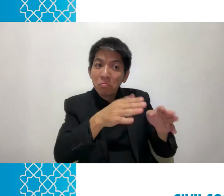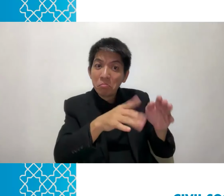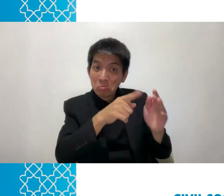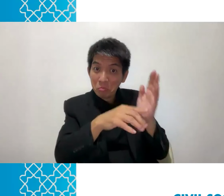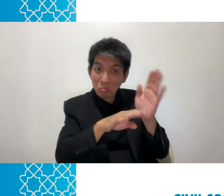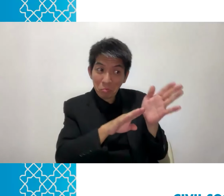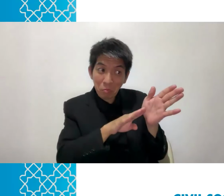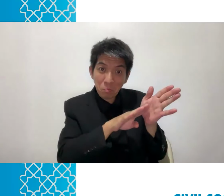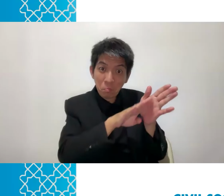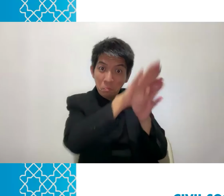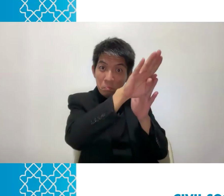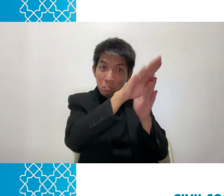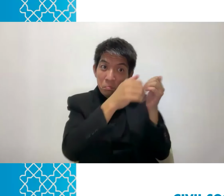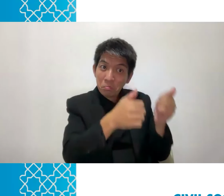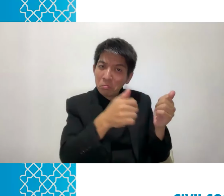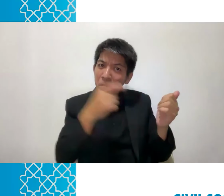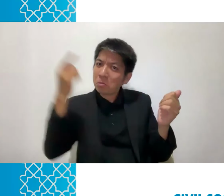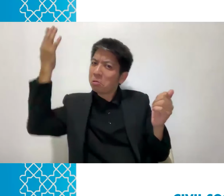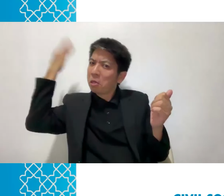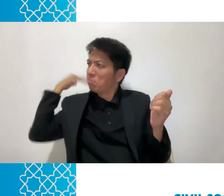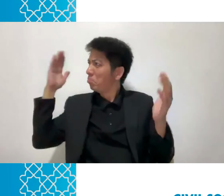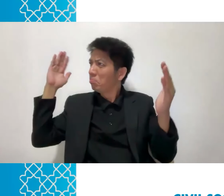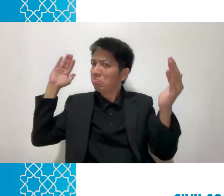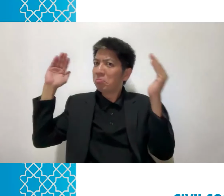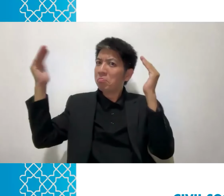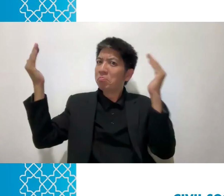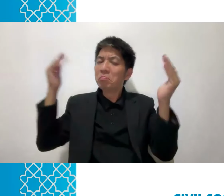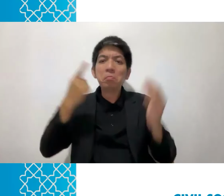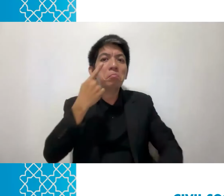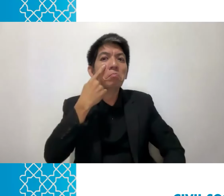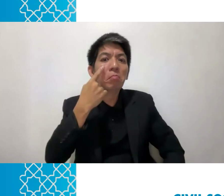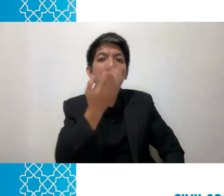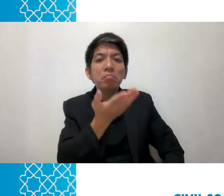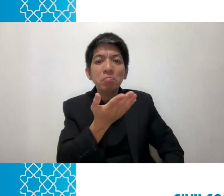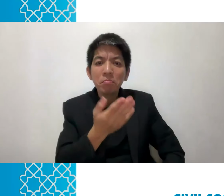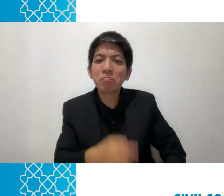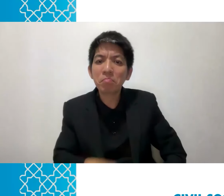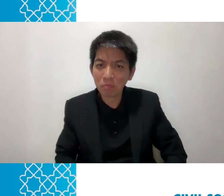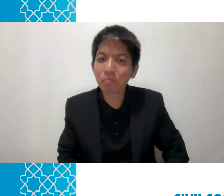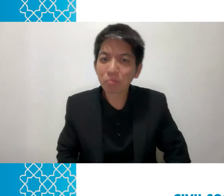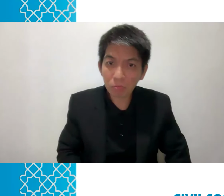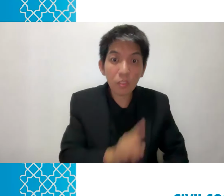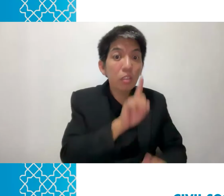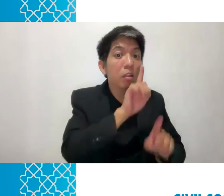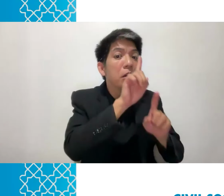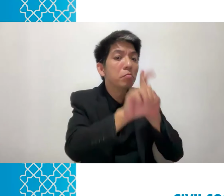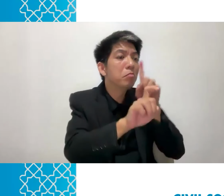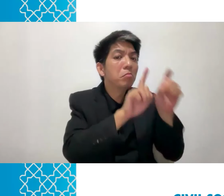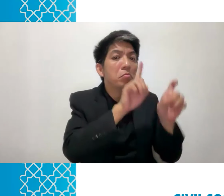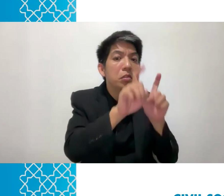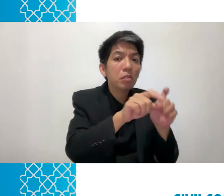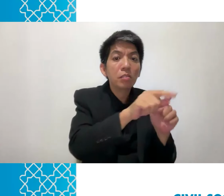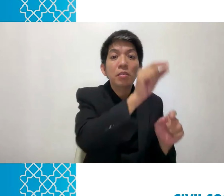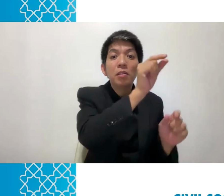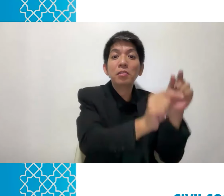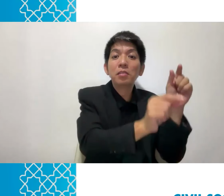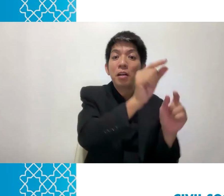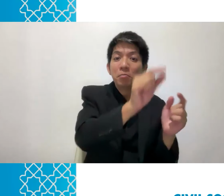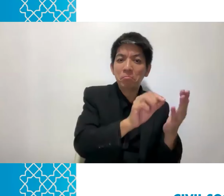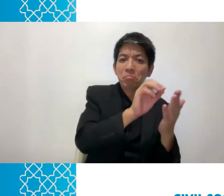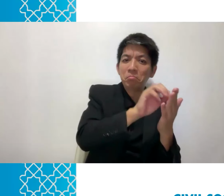And so the initial finding from the participants that they give it a rating like 2.5 on the walkability